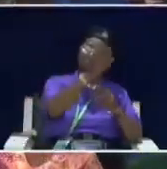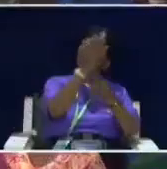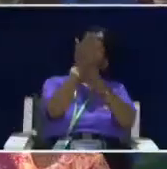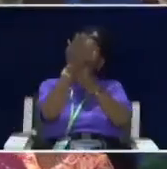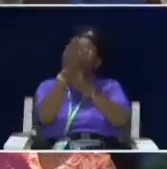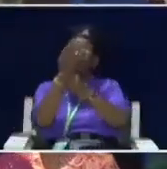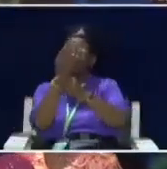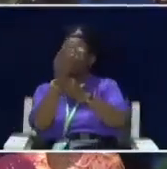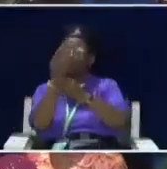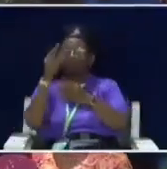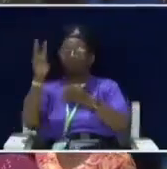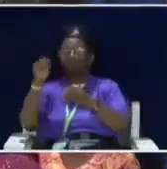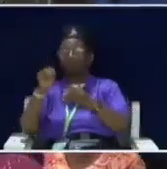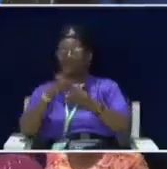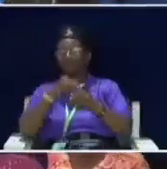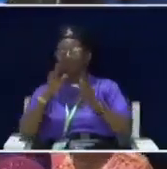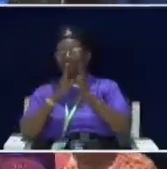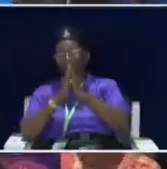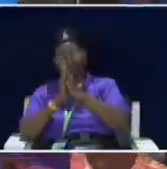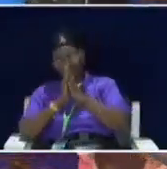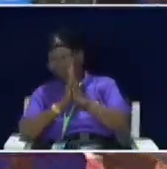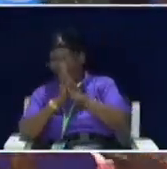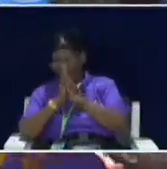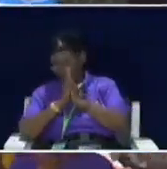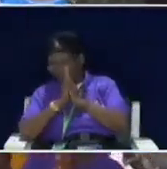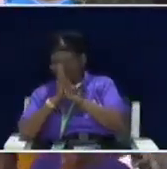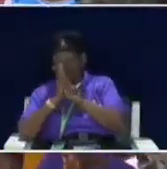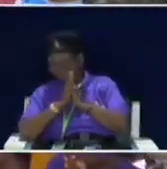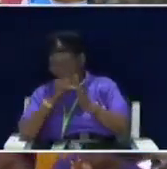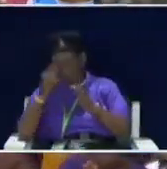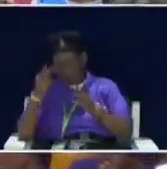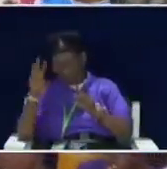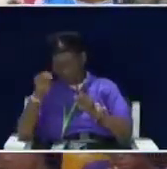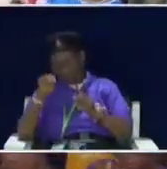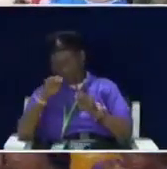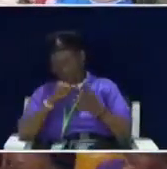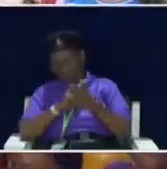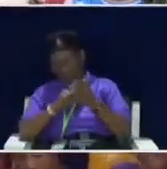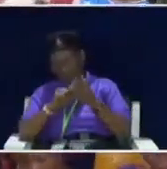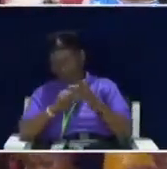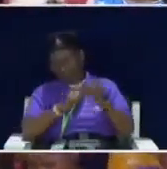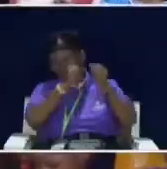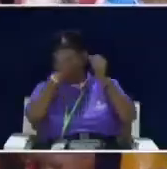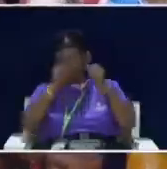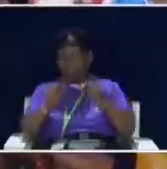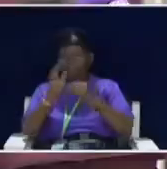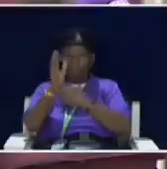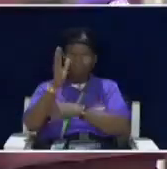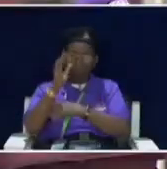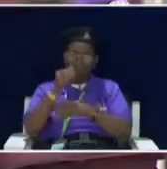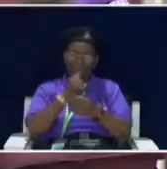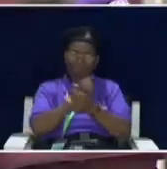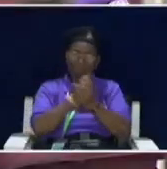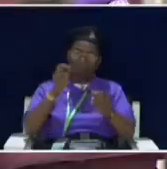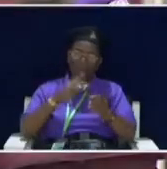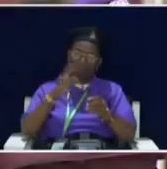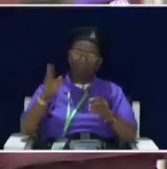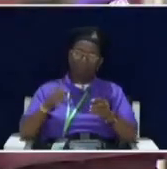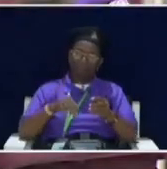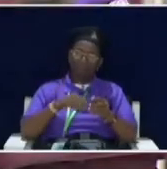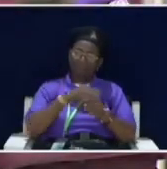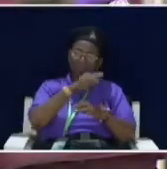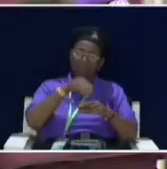them, that the Almighty God will save their souls and he will restore backsliders